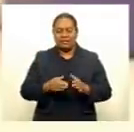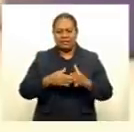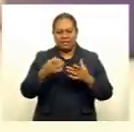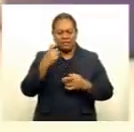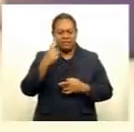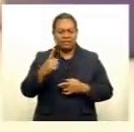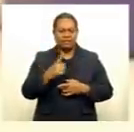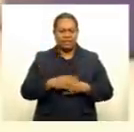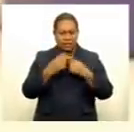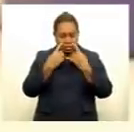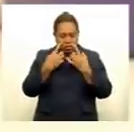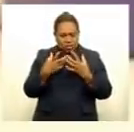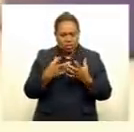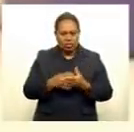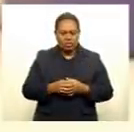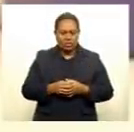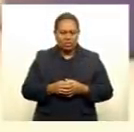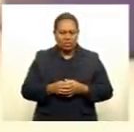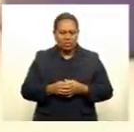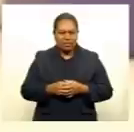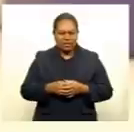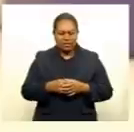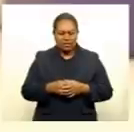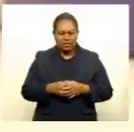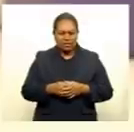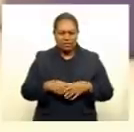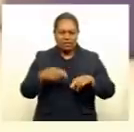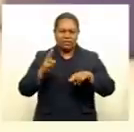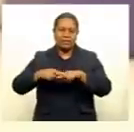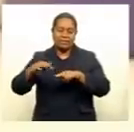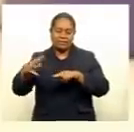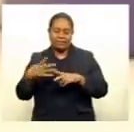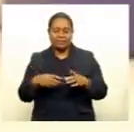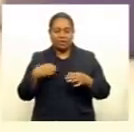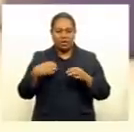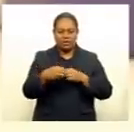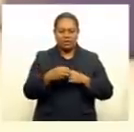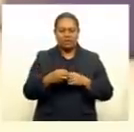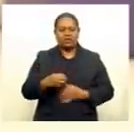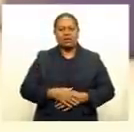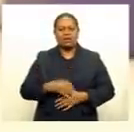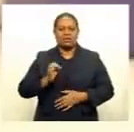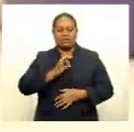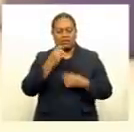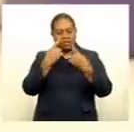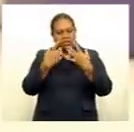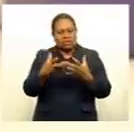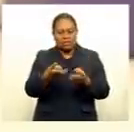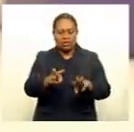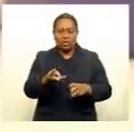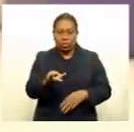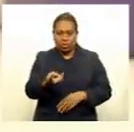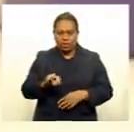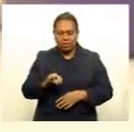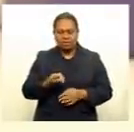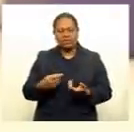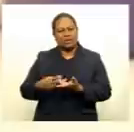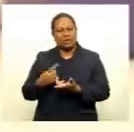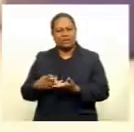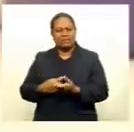traders attempted to navigate conflicting signals from Federal Reserve officials on the timing of a withdrawal of monetary